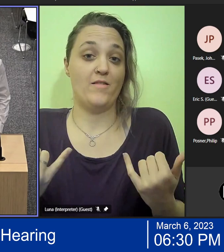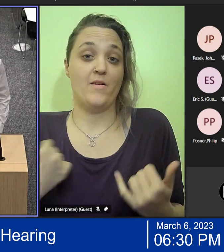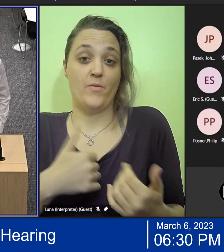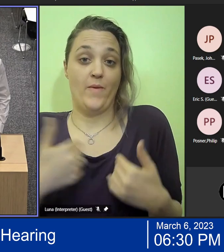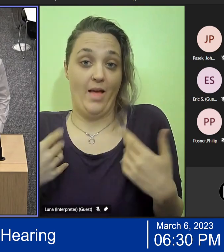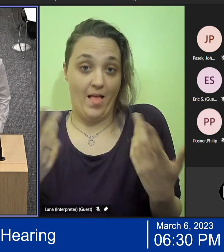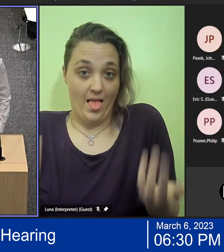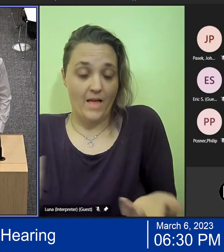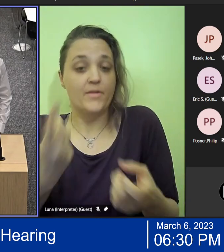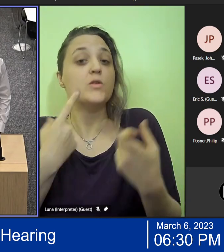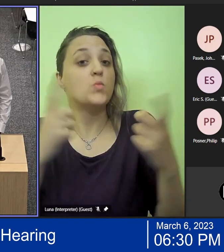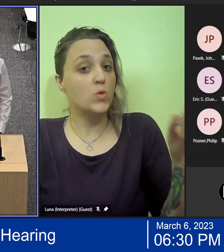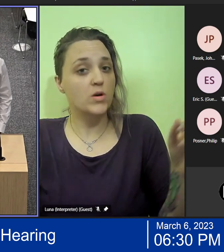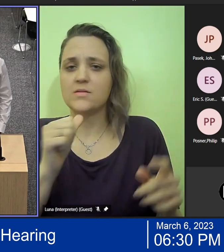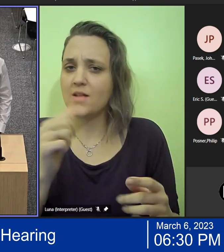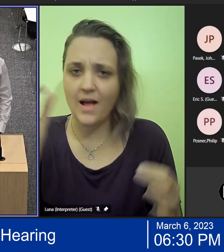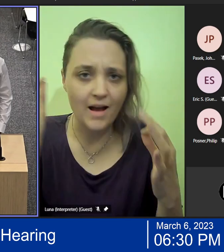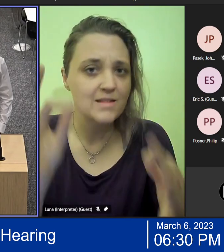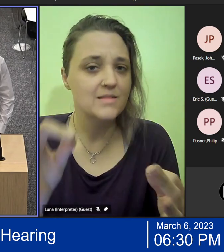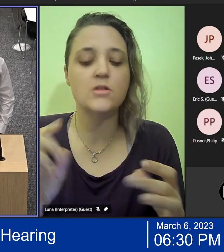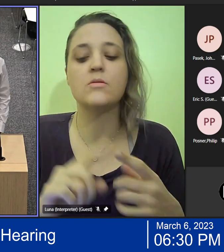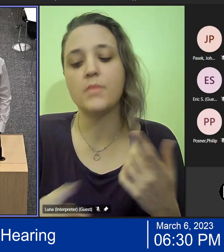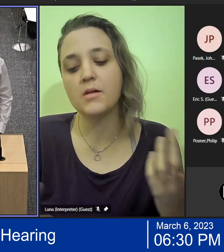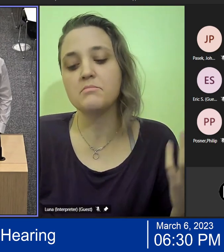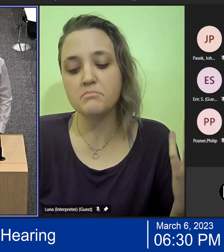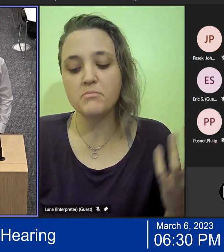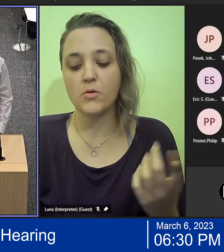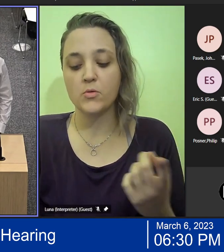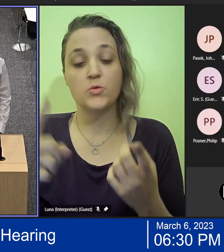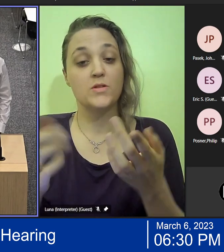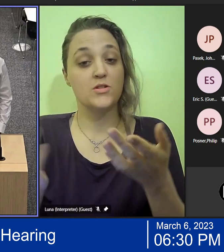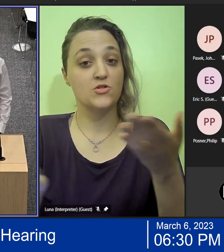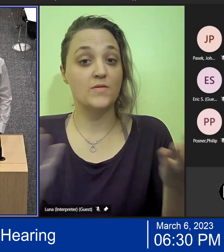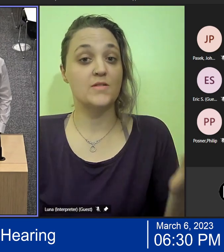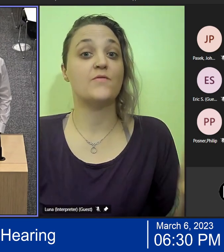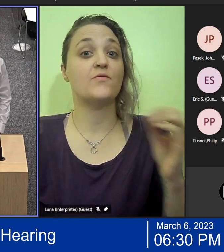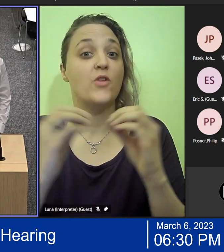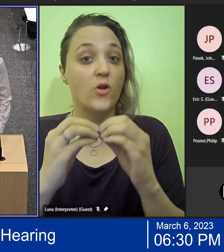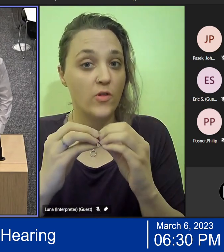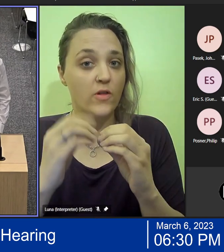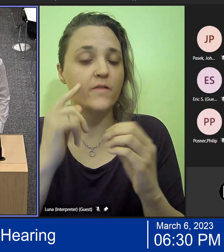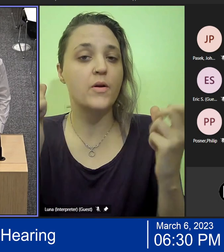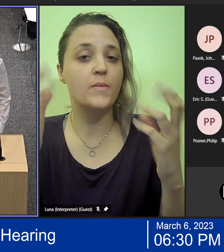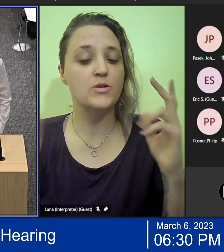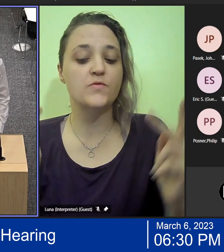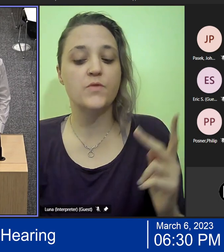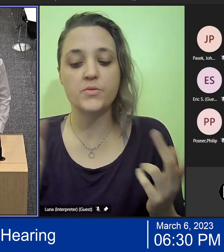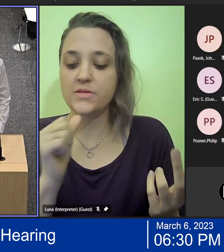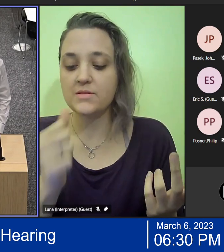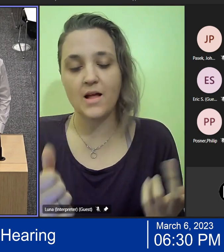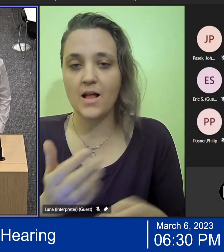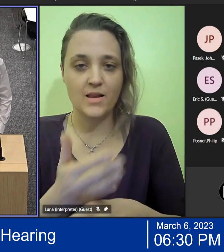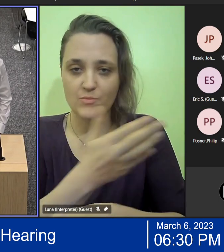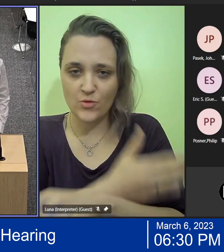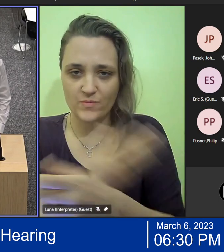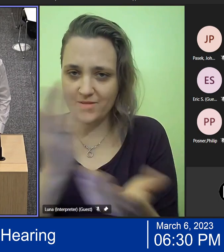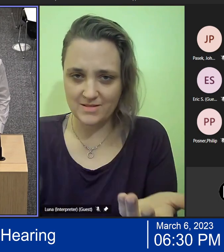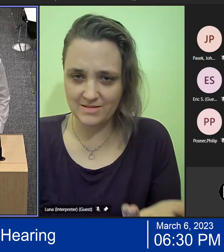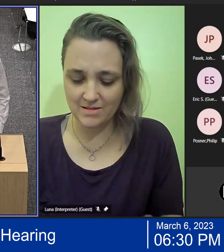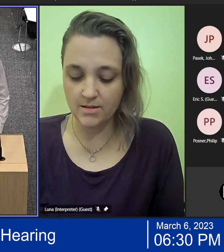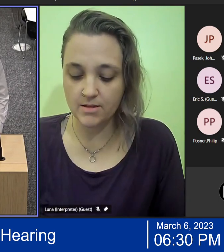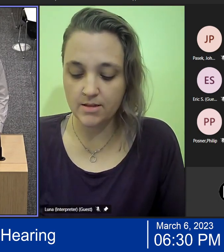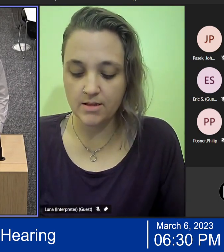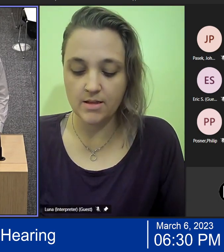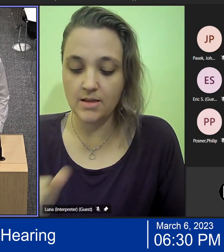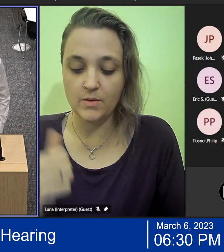what we've got now works. It's not ideal, but reducing service further for a bunch of folks